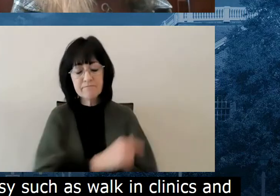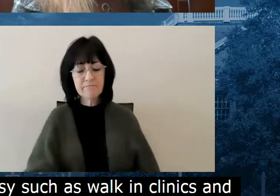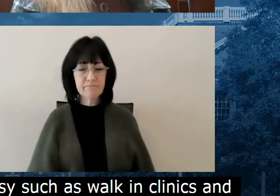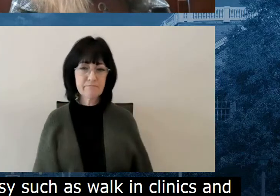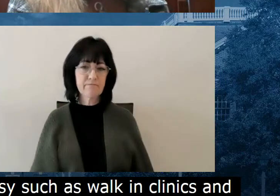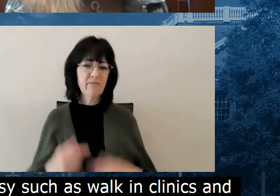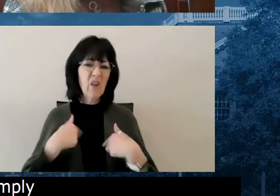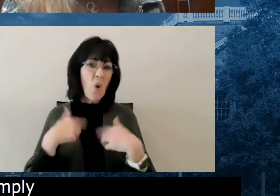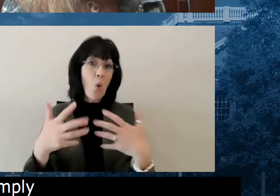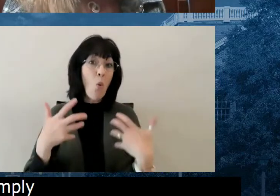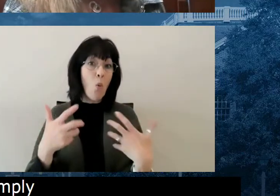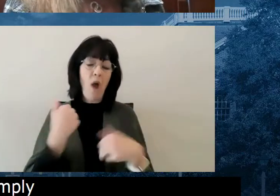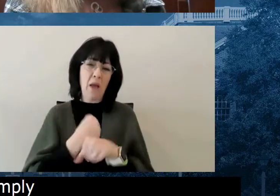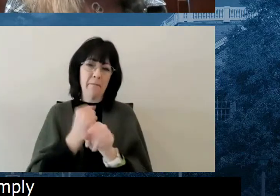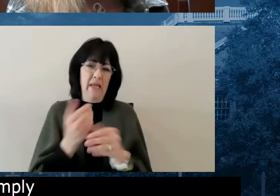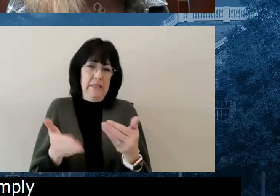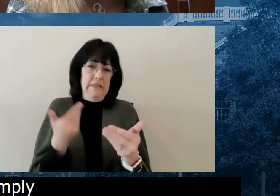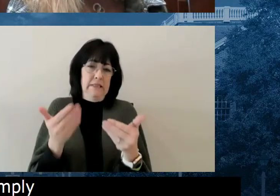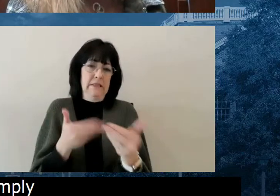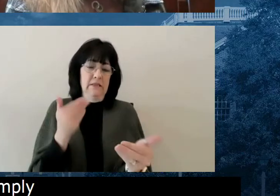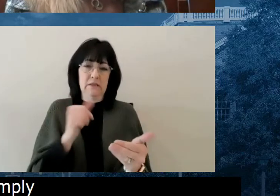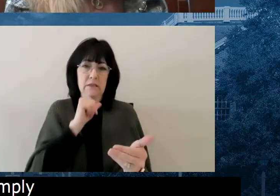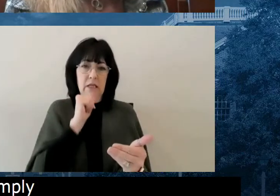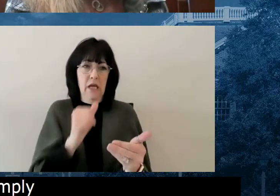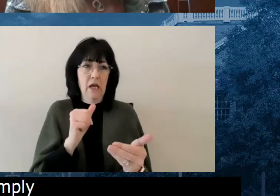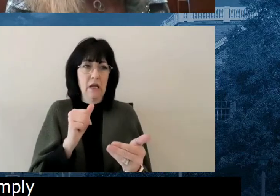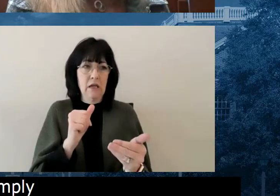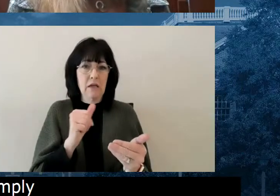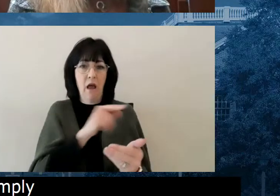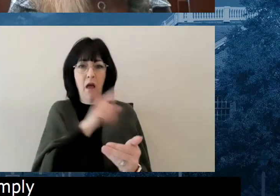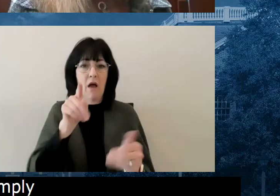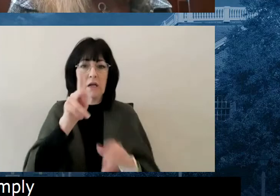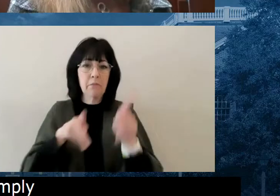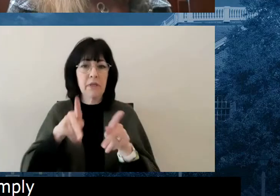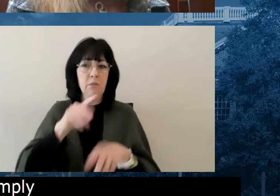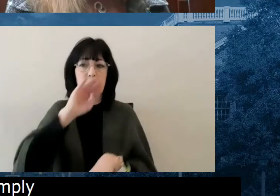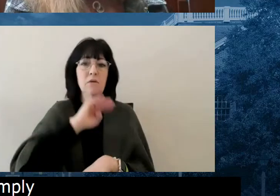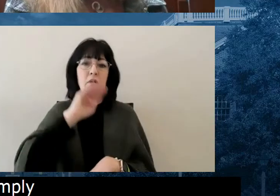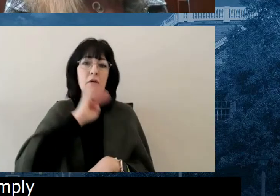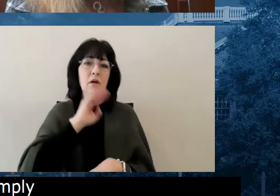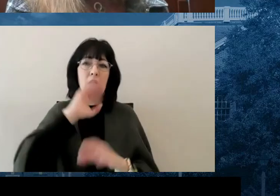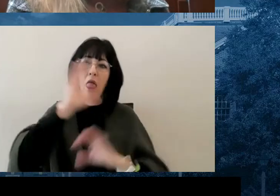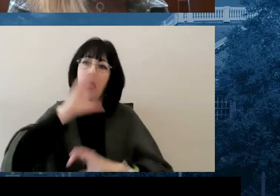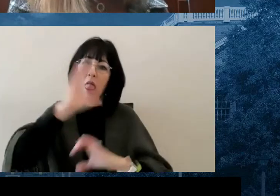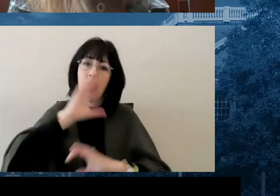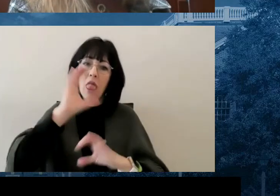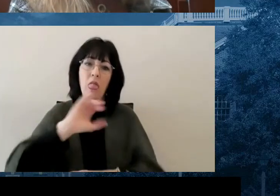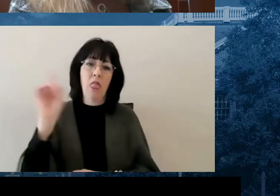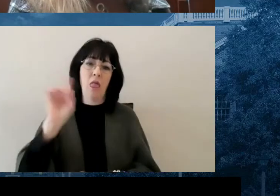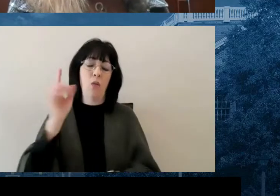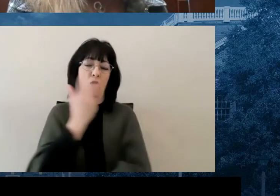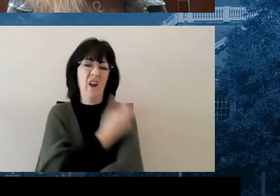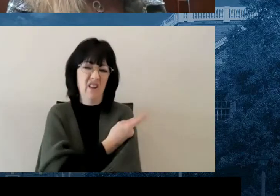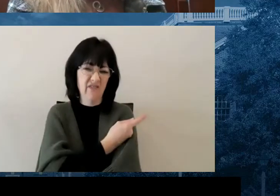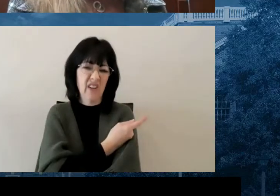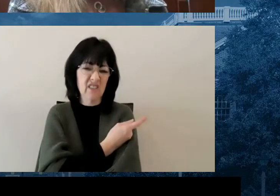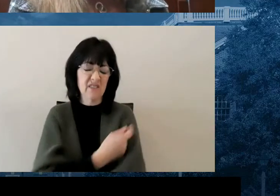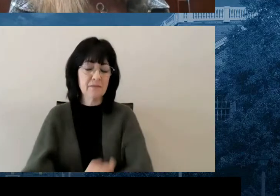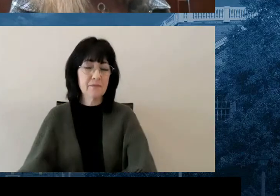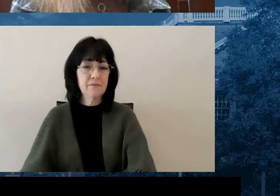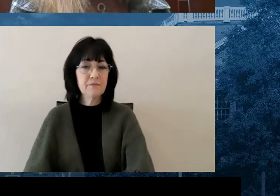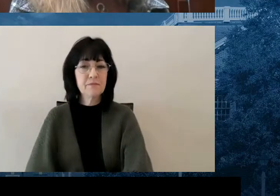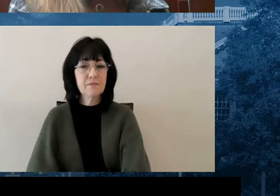being said, you ask about wastage, and when we were in a period for months of